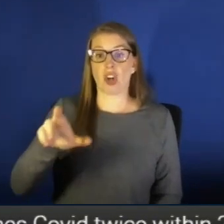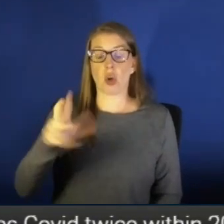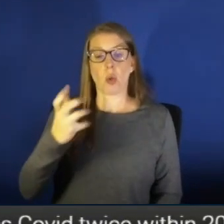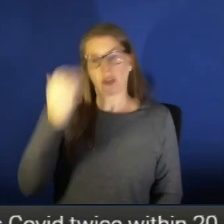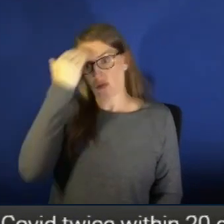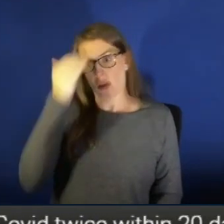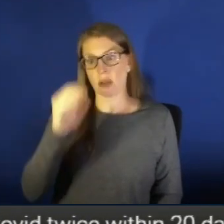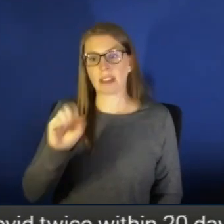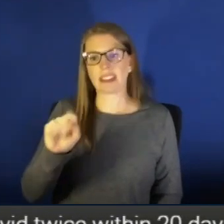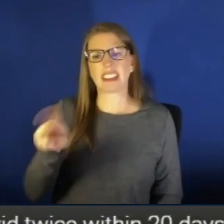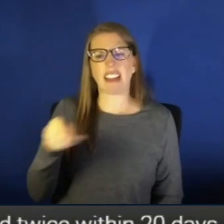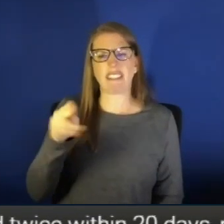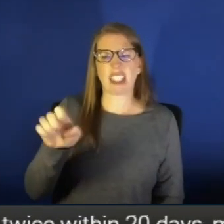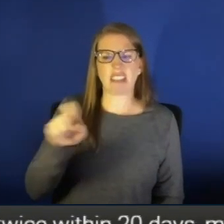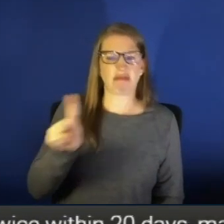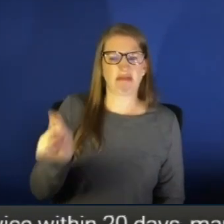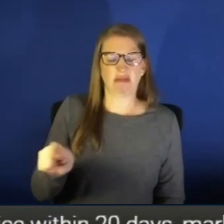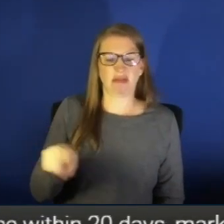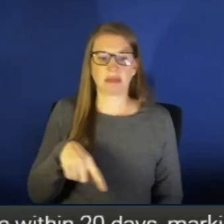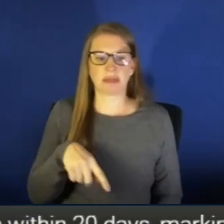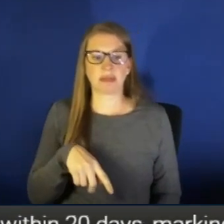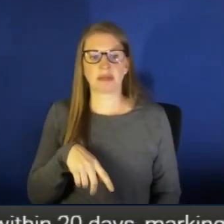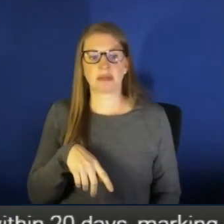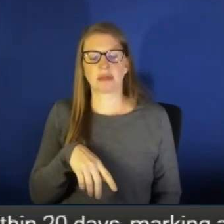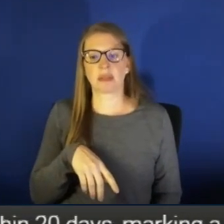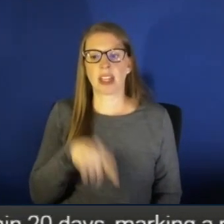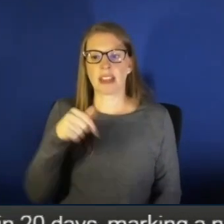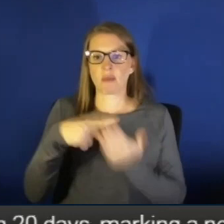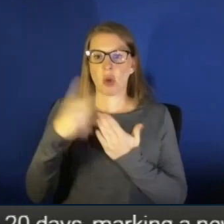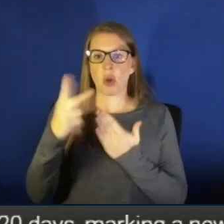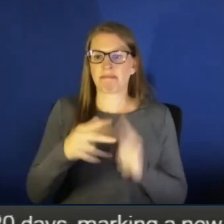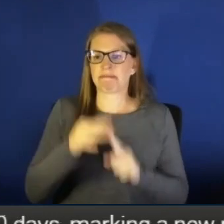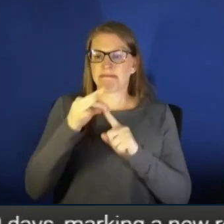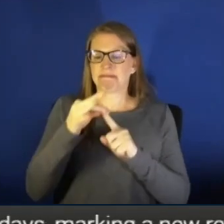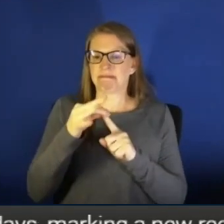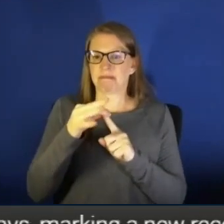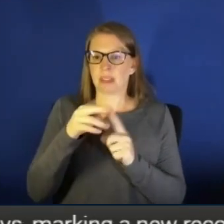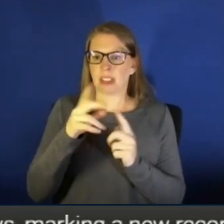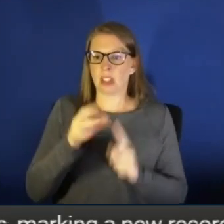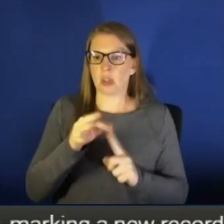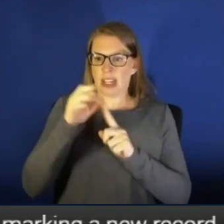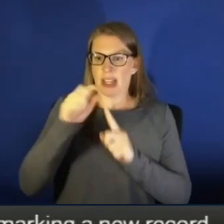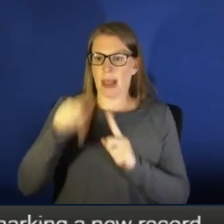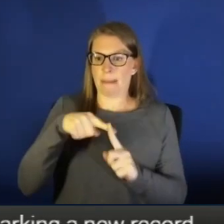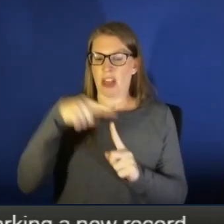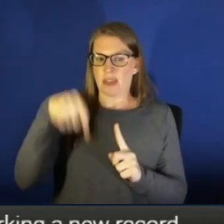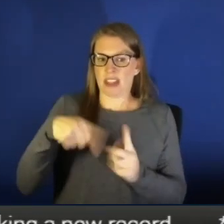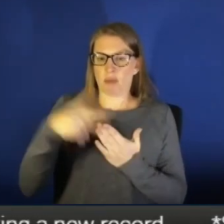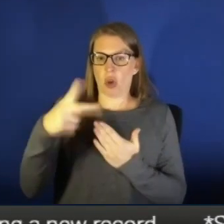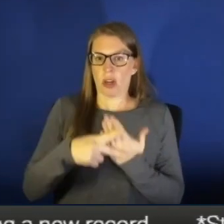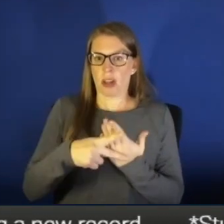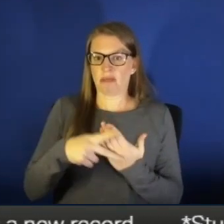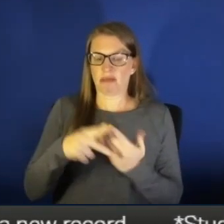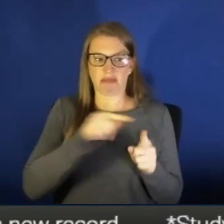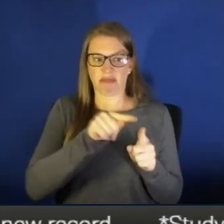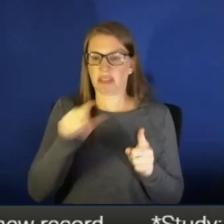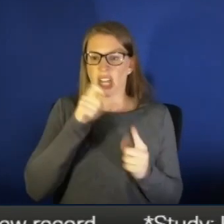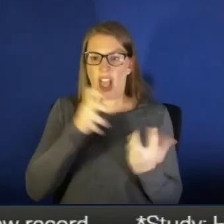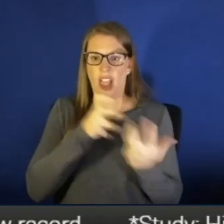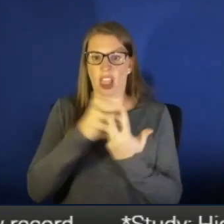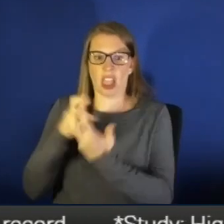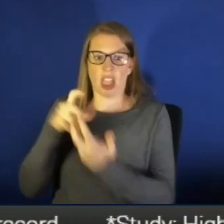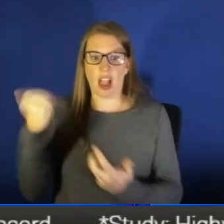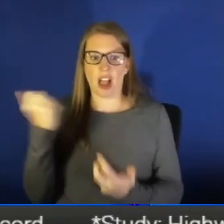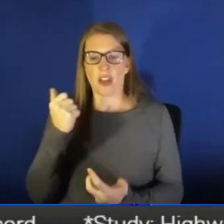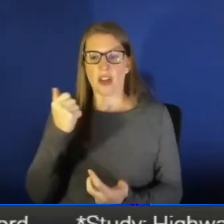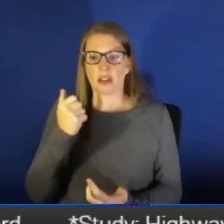makes this particular program unique? Is there anything unique about this program that maybe somebody might not find somewhere else? Well, our